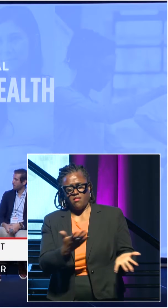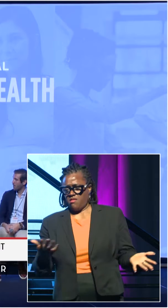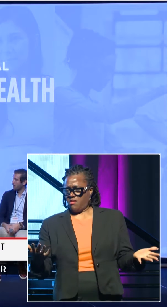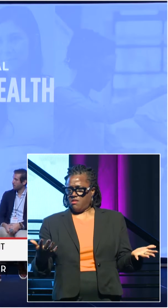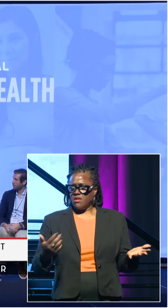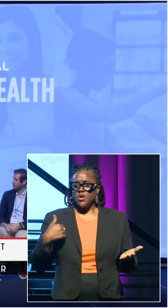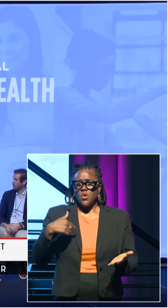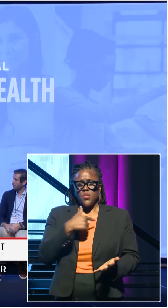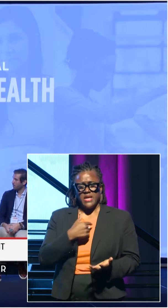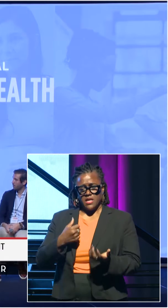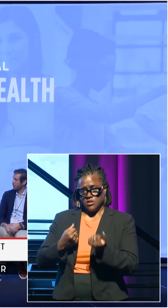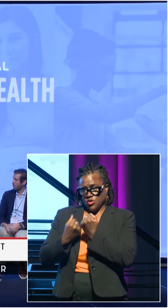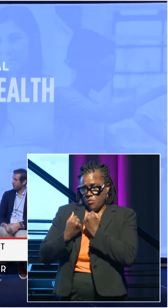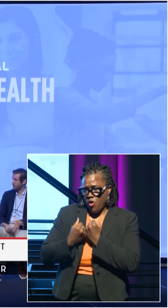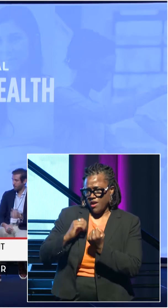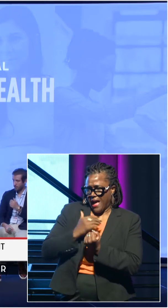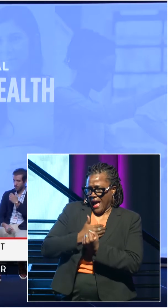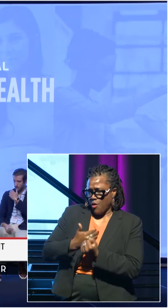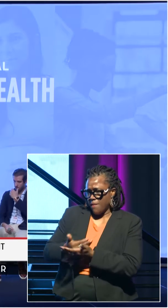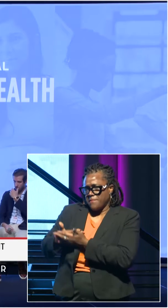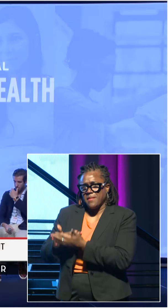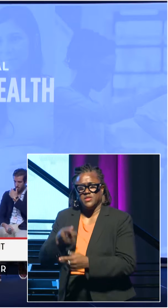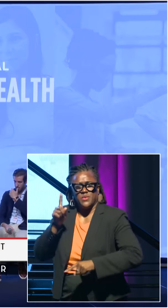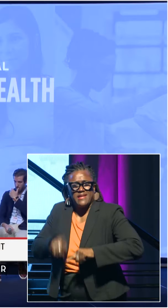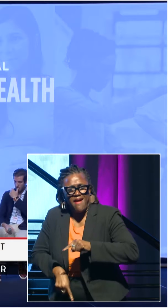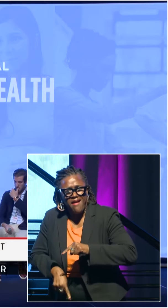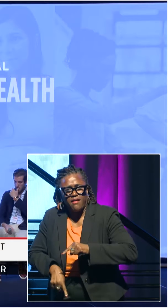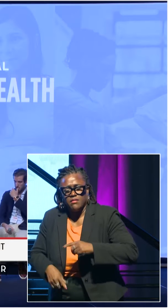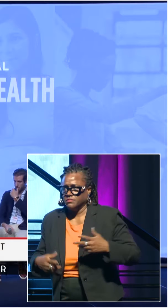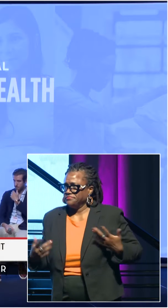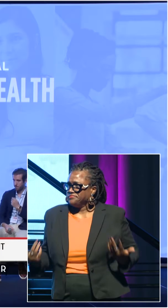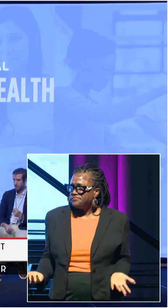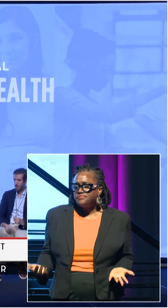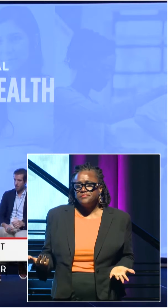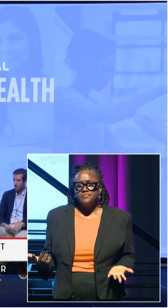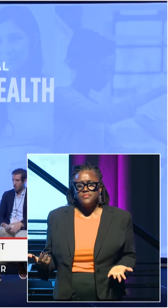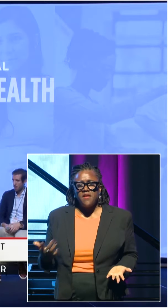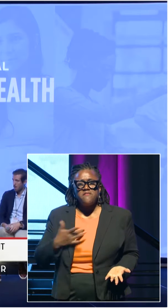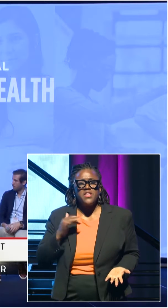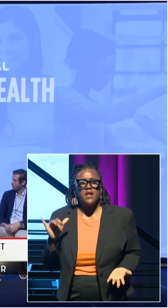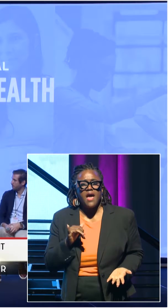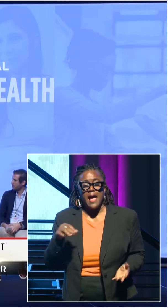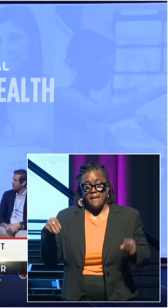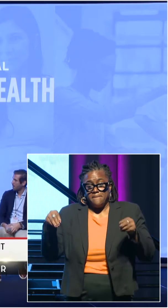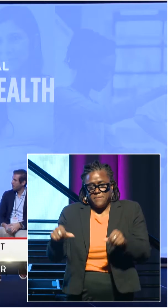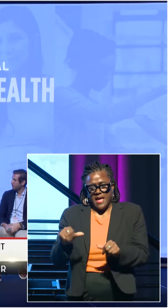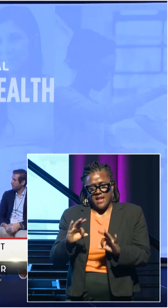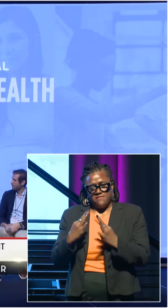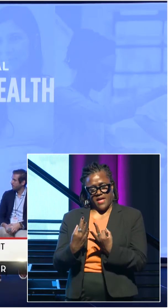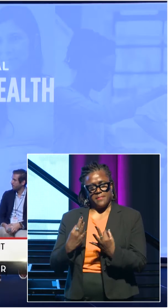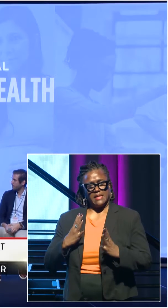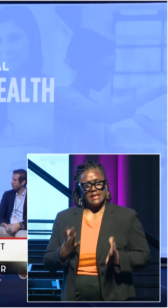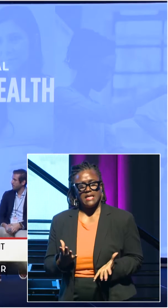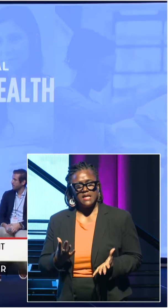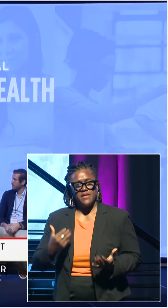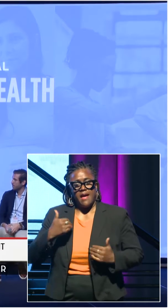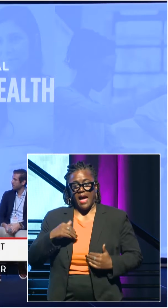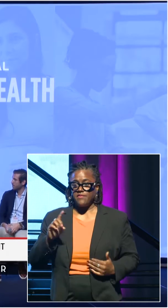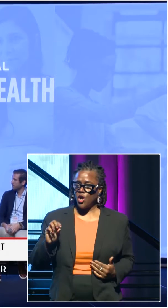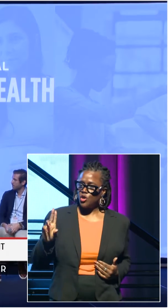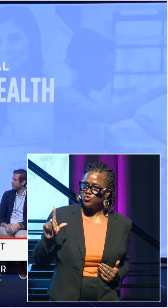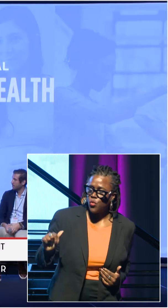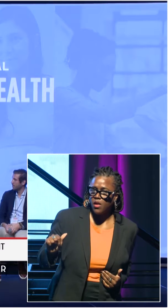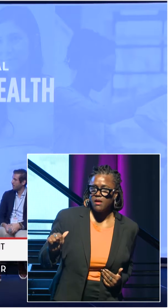to support us being able to care for our children in that way. And so I feel like with paid family leave, having a doula,